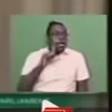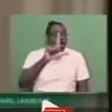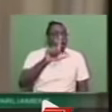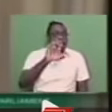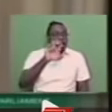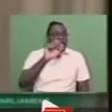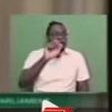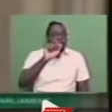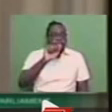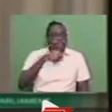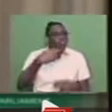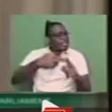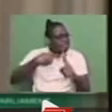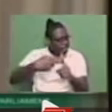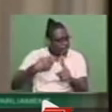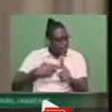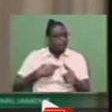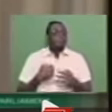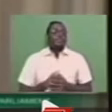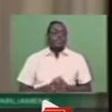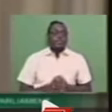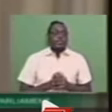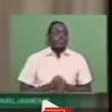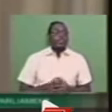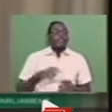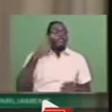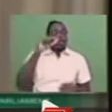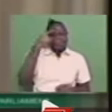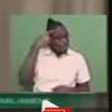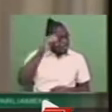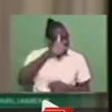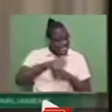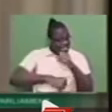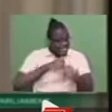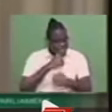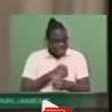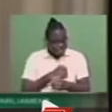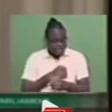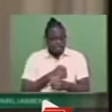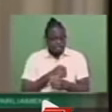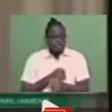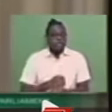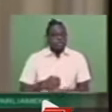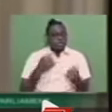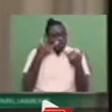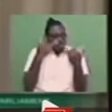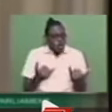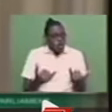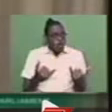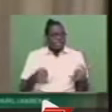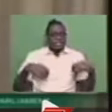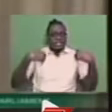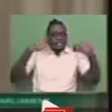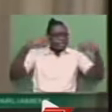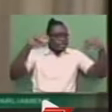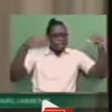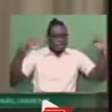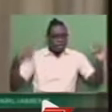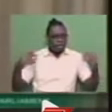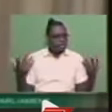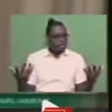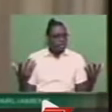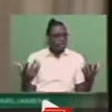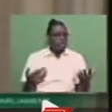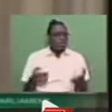contracts? What does it mean? Because they're holding 10-year contracts. Is this, as some are